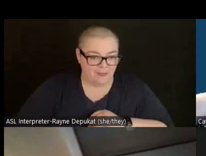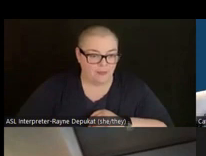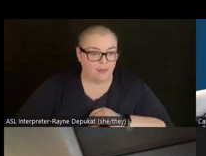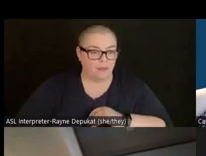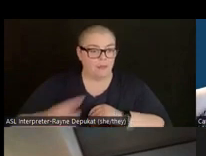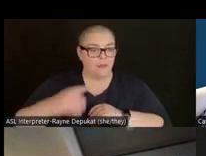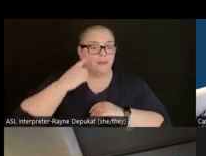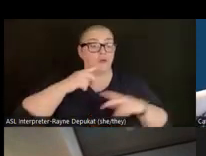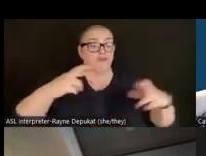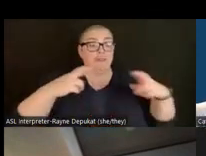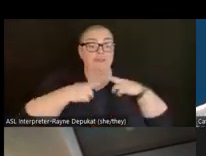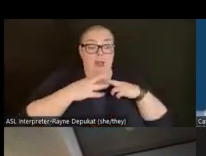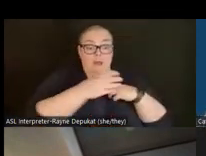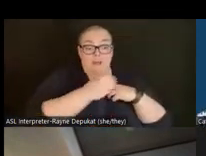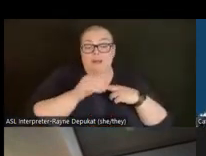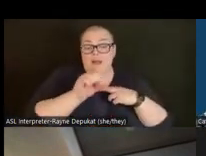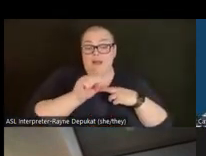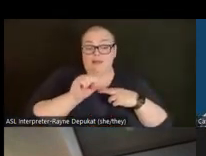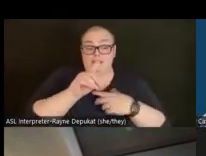SSDI benefits,